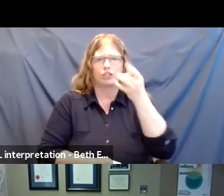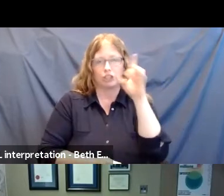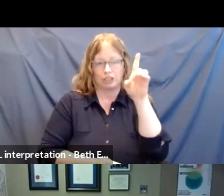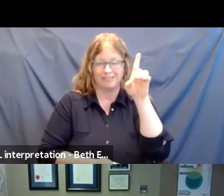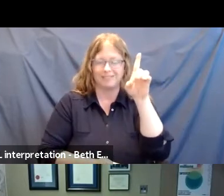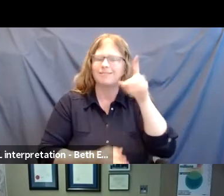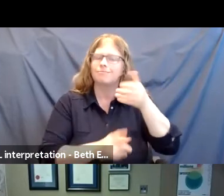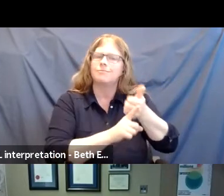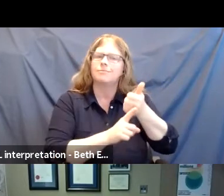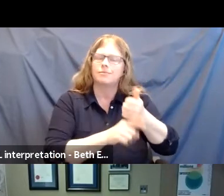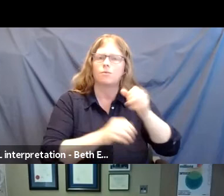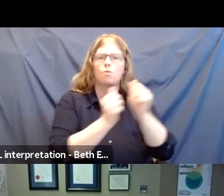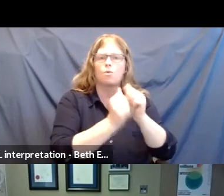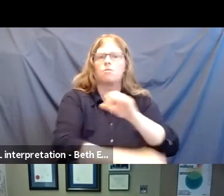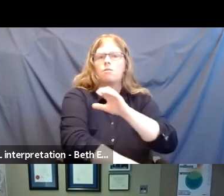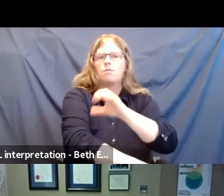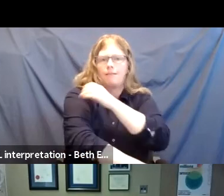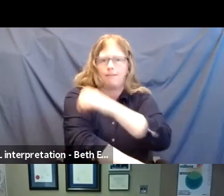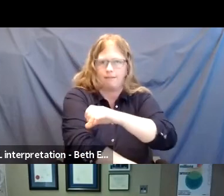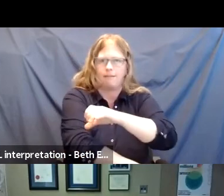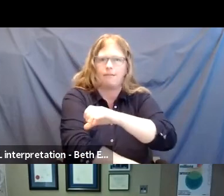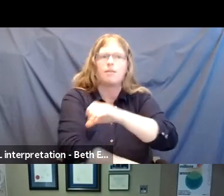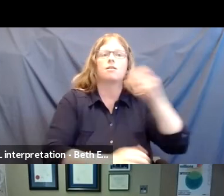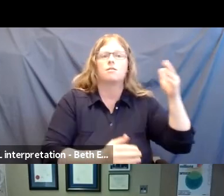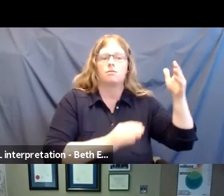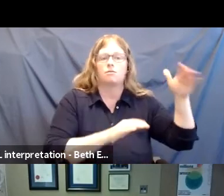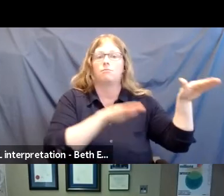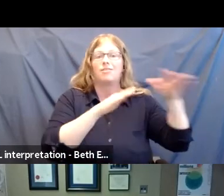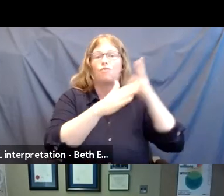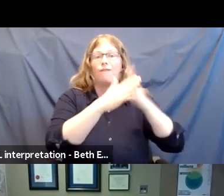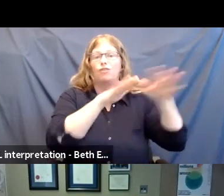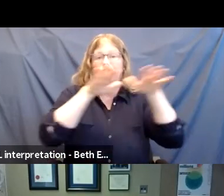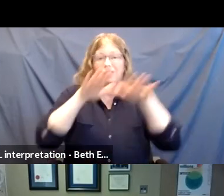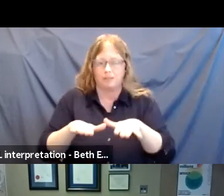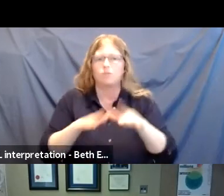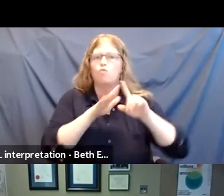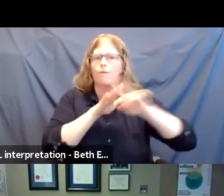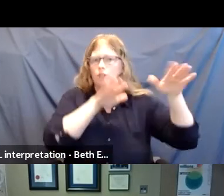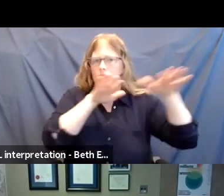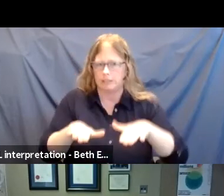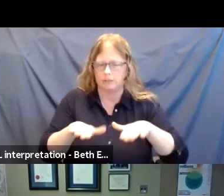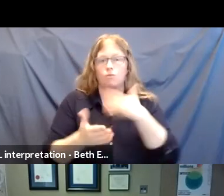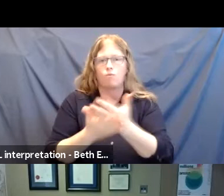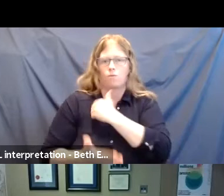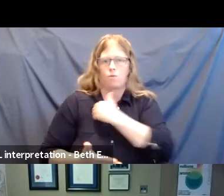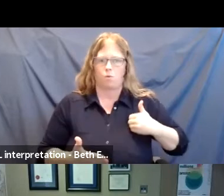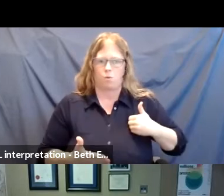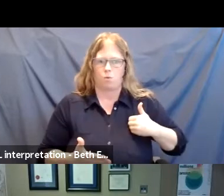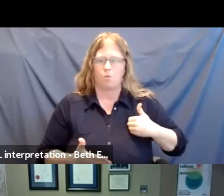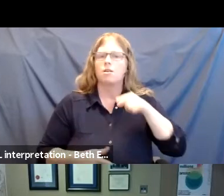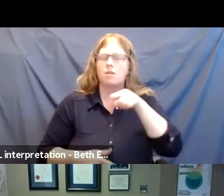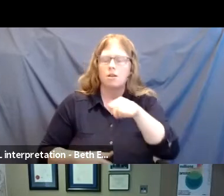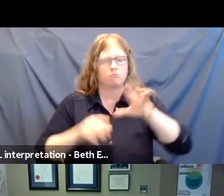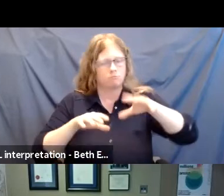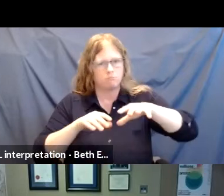medical clinic that serves refugees arriving in Toronto. He also co-founded the Canadian Doctors for Refugee Care